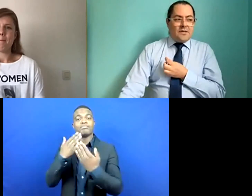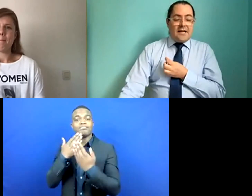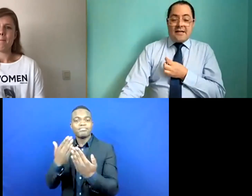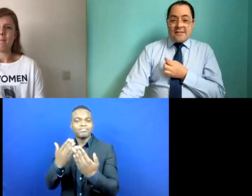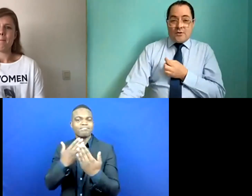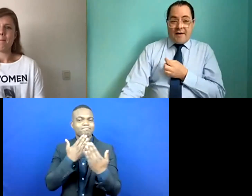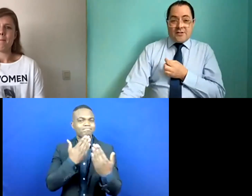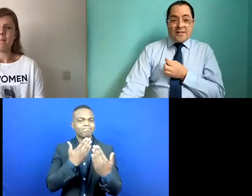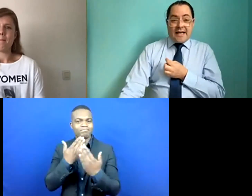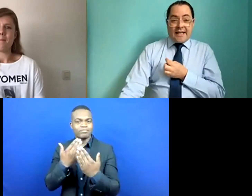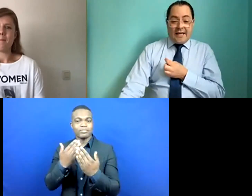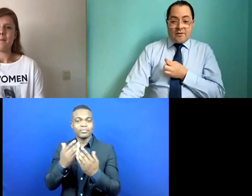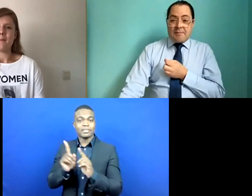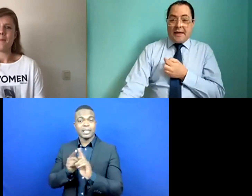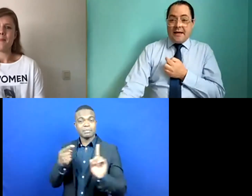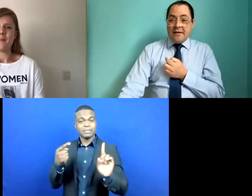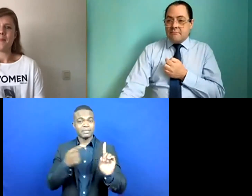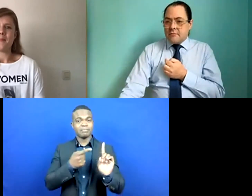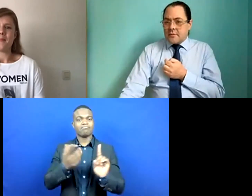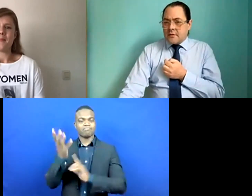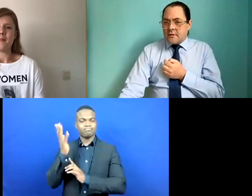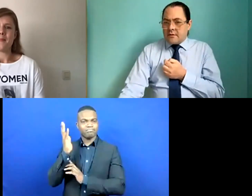We're delighted to have you at Keynote.